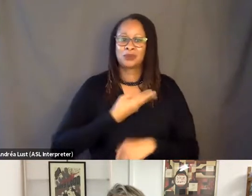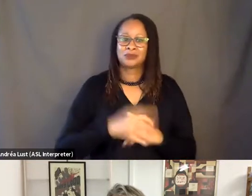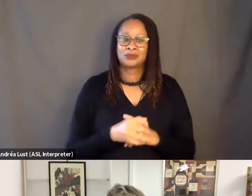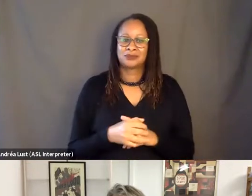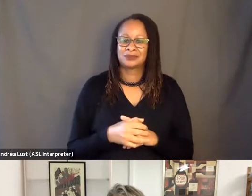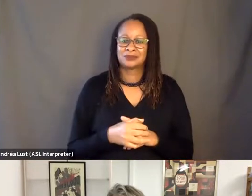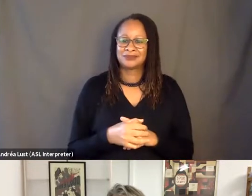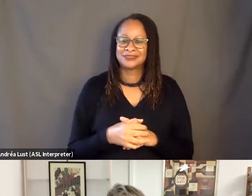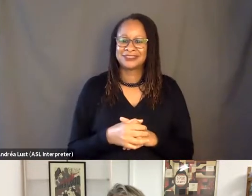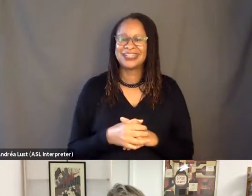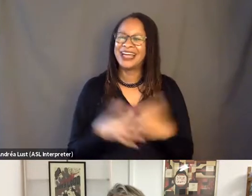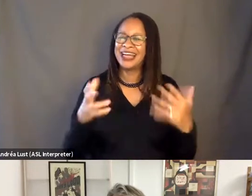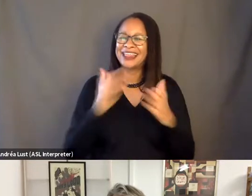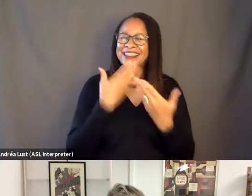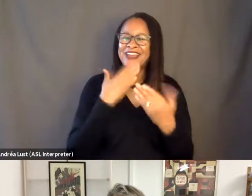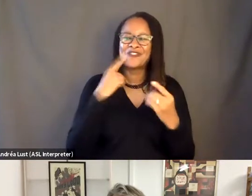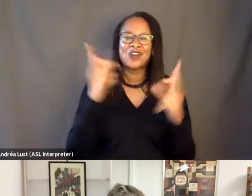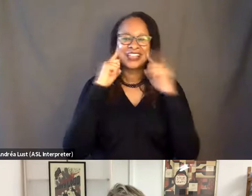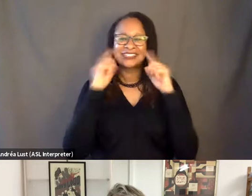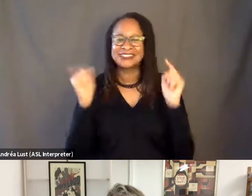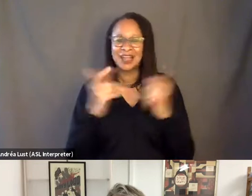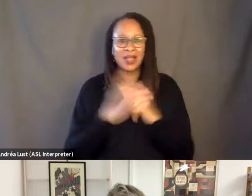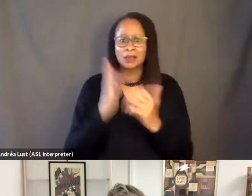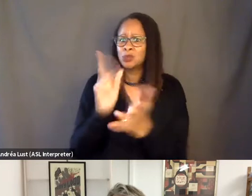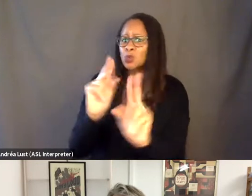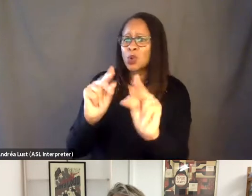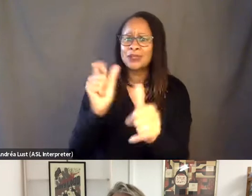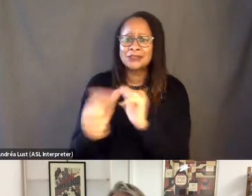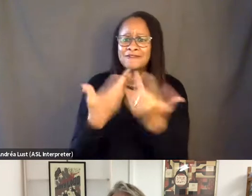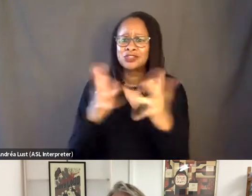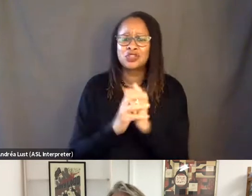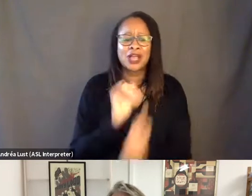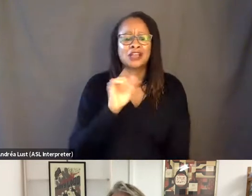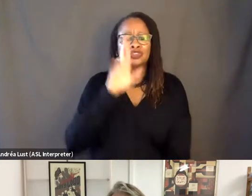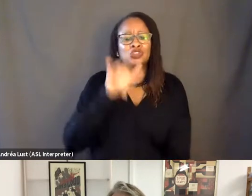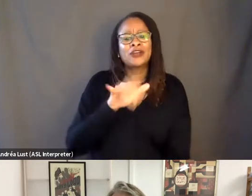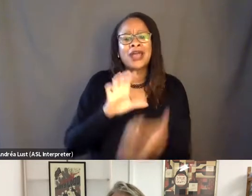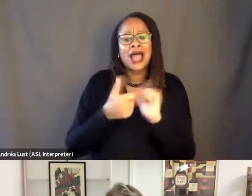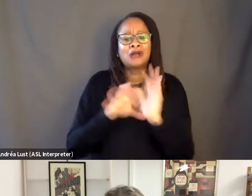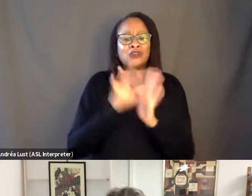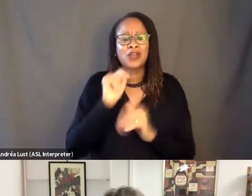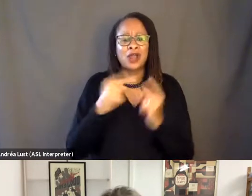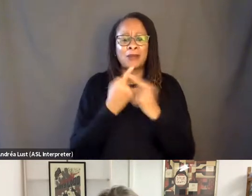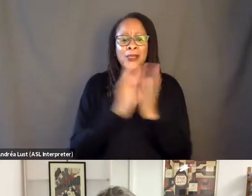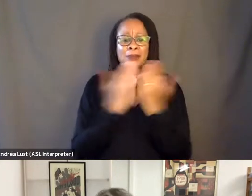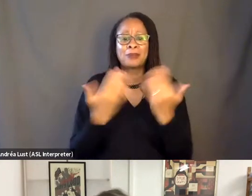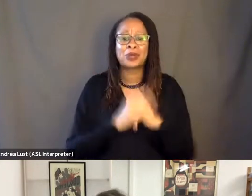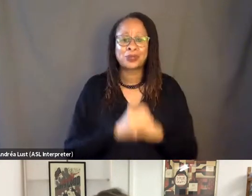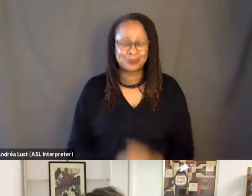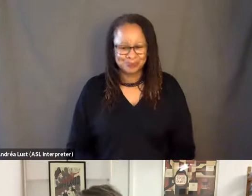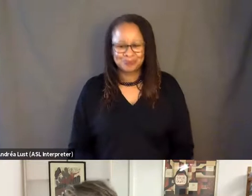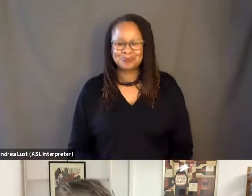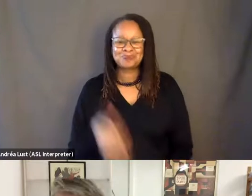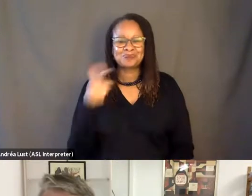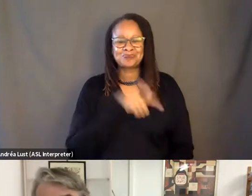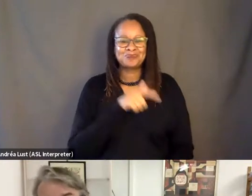Thank you for had? Listening to all no, of that. No, no, no. I still want, so Jerry, how did you find out about this book? So I came to the